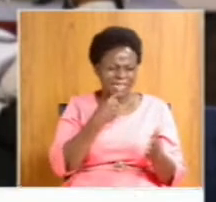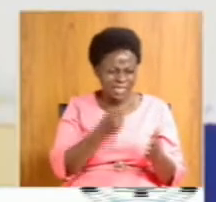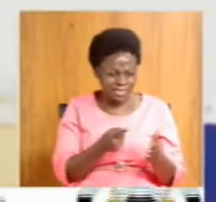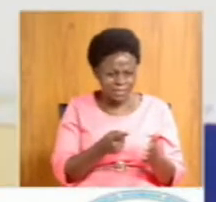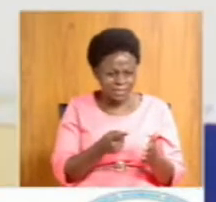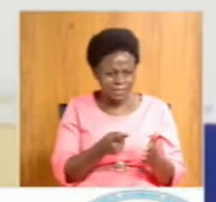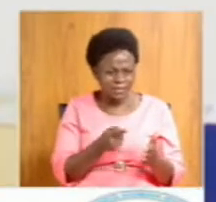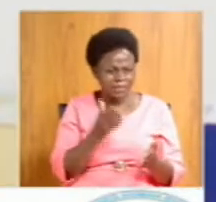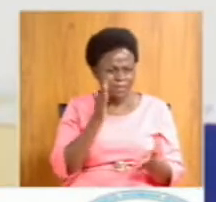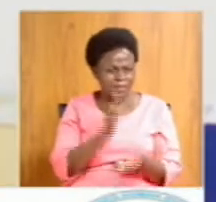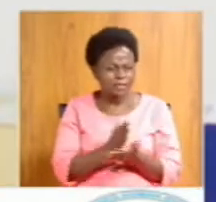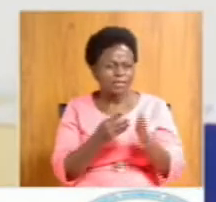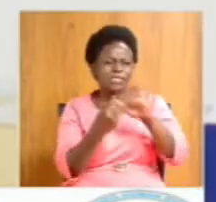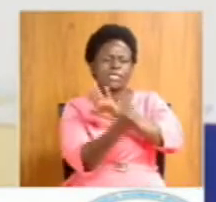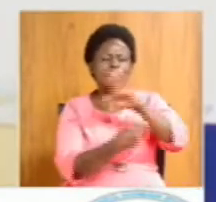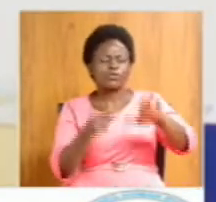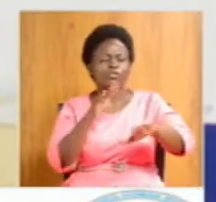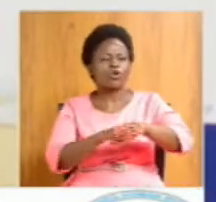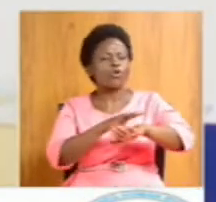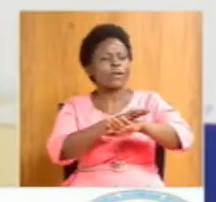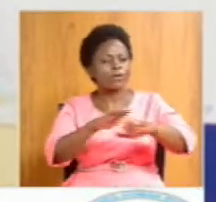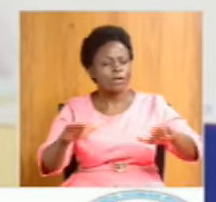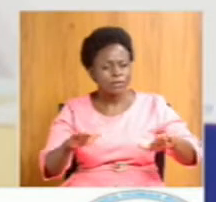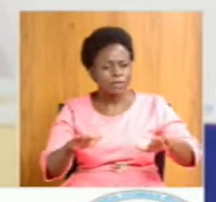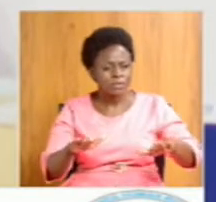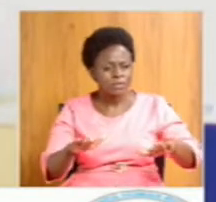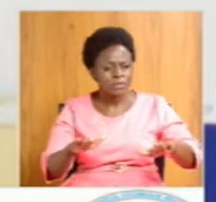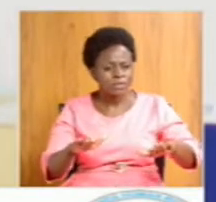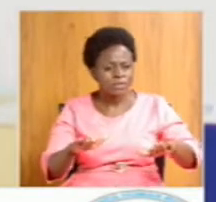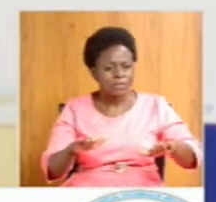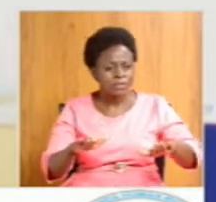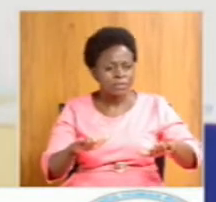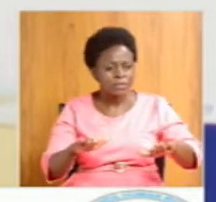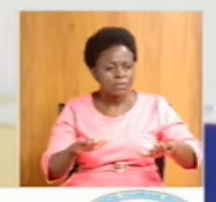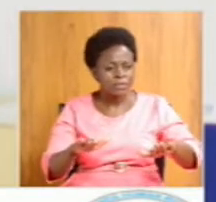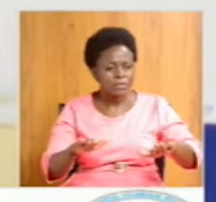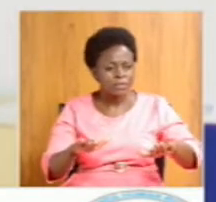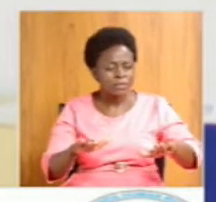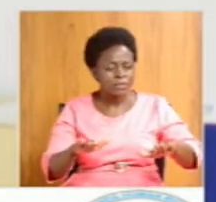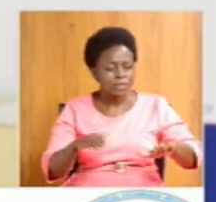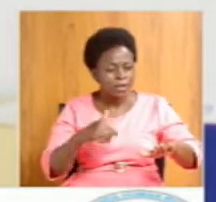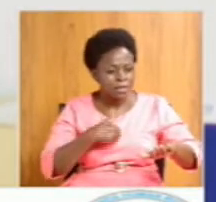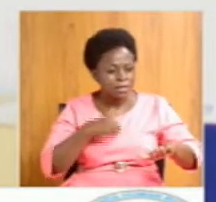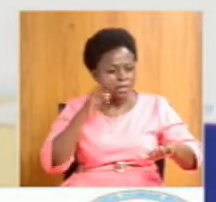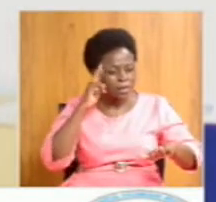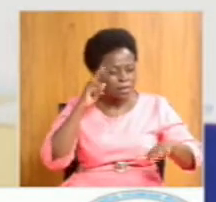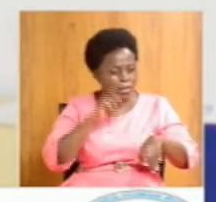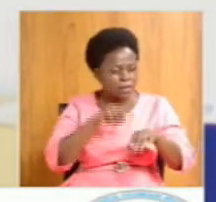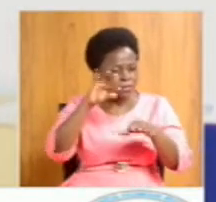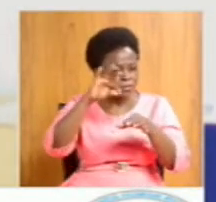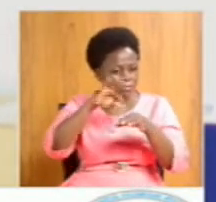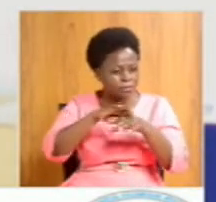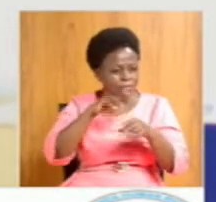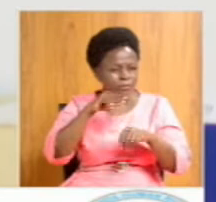situation on the ground. And so actually, I remember during the election, some